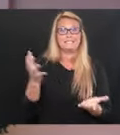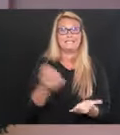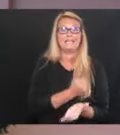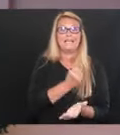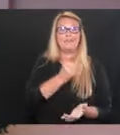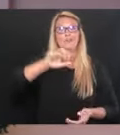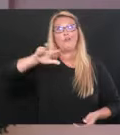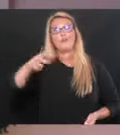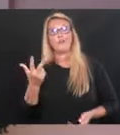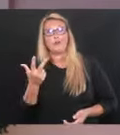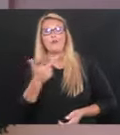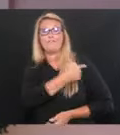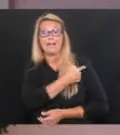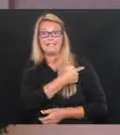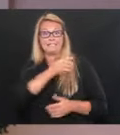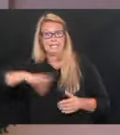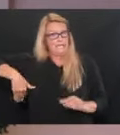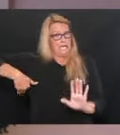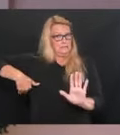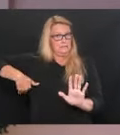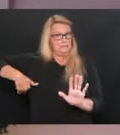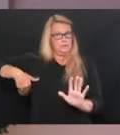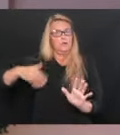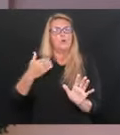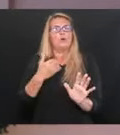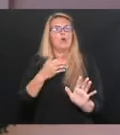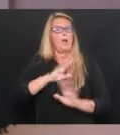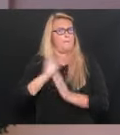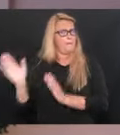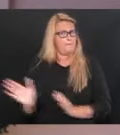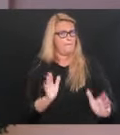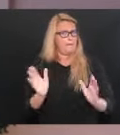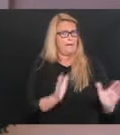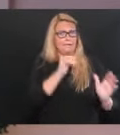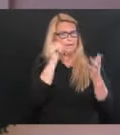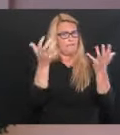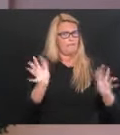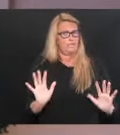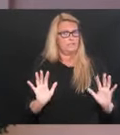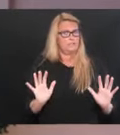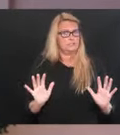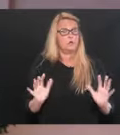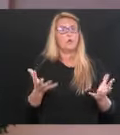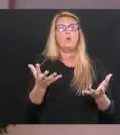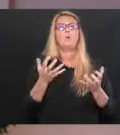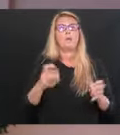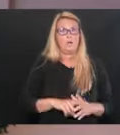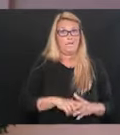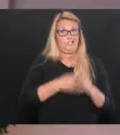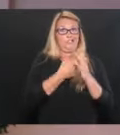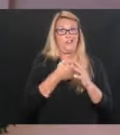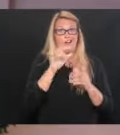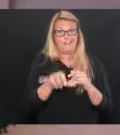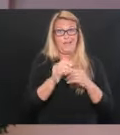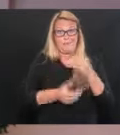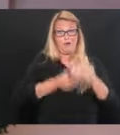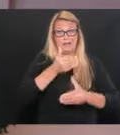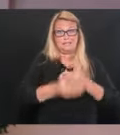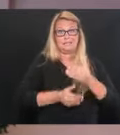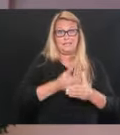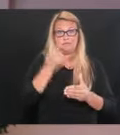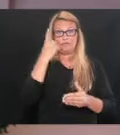need to unfold our plan, and we hope that we can be the pilot site for the country to get the real world data.